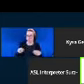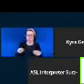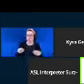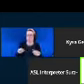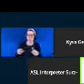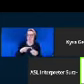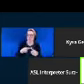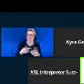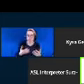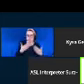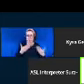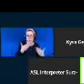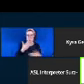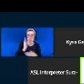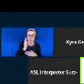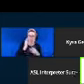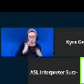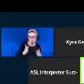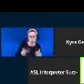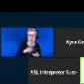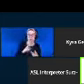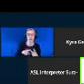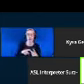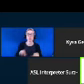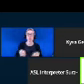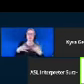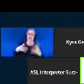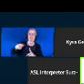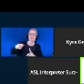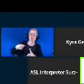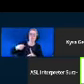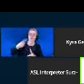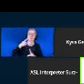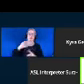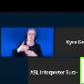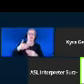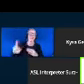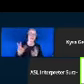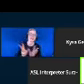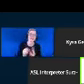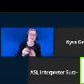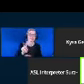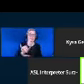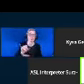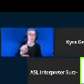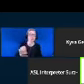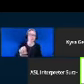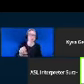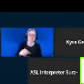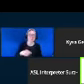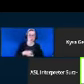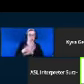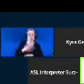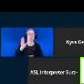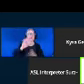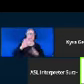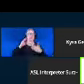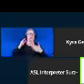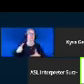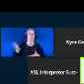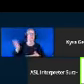speakers, provide a prompt for the next edition of our voice partner call, which is going to be focused on partnerships in